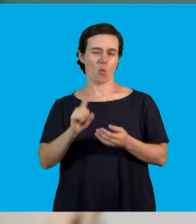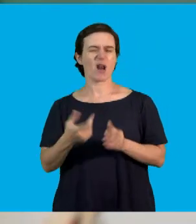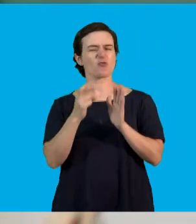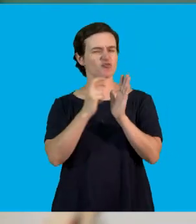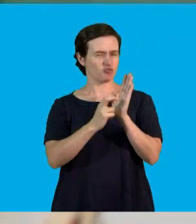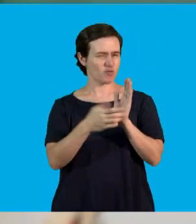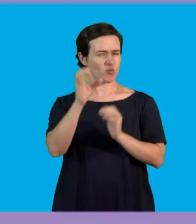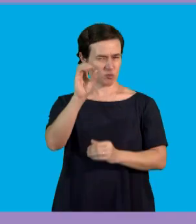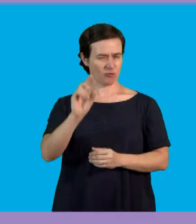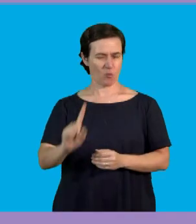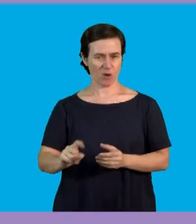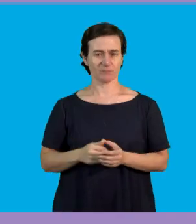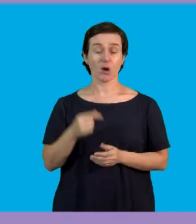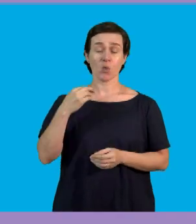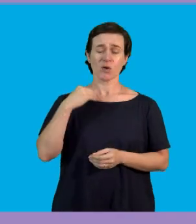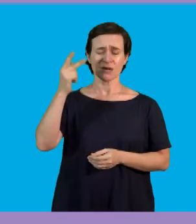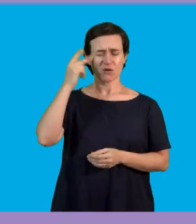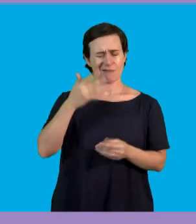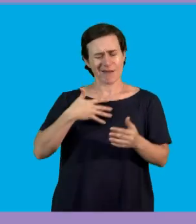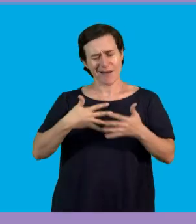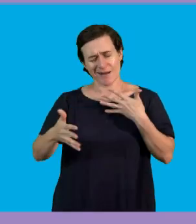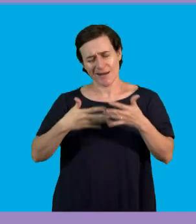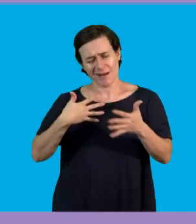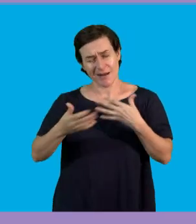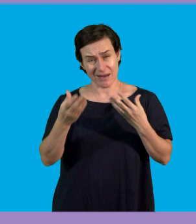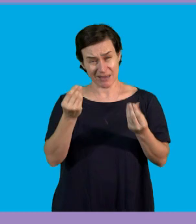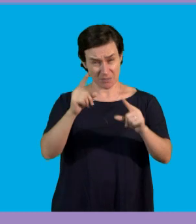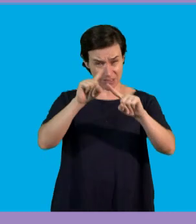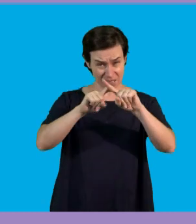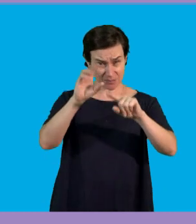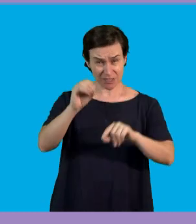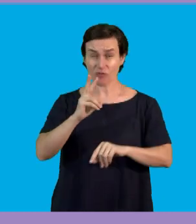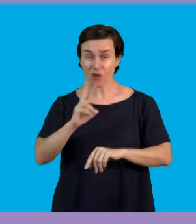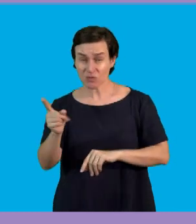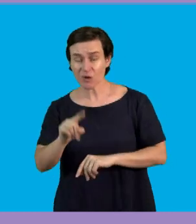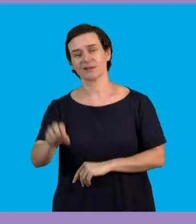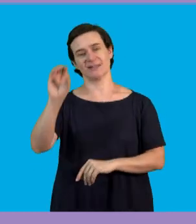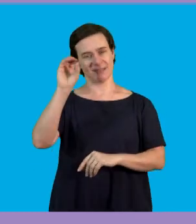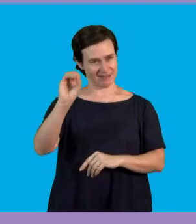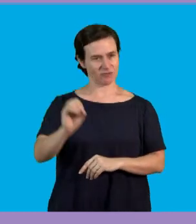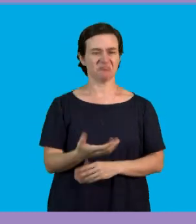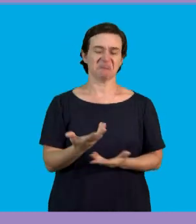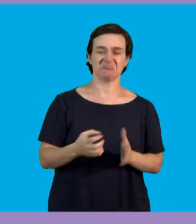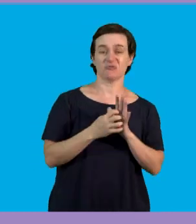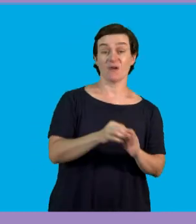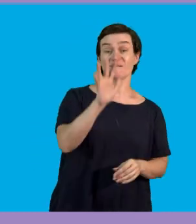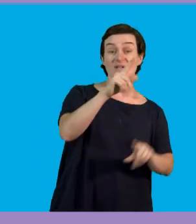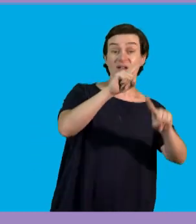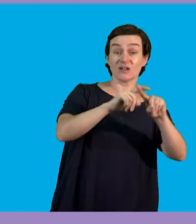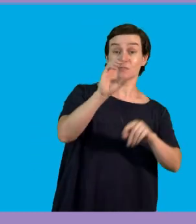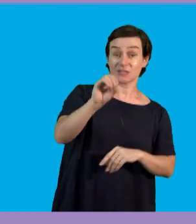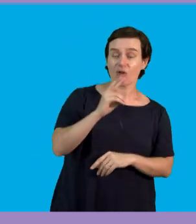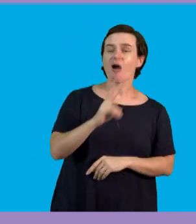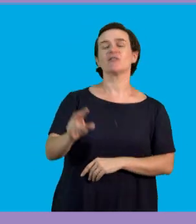any number multiplied by 0 is 0. For example, we have 5 multiplied by 0, that is